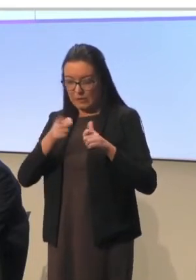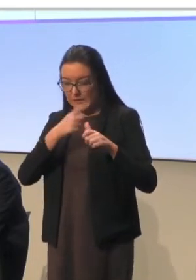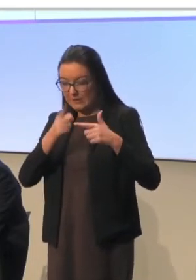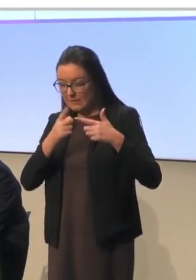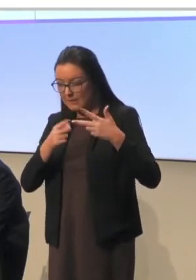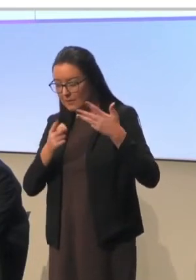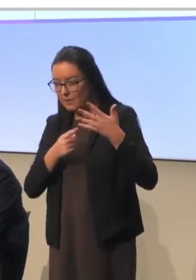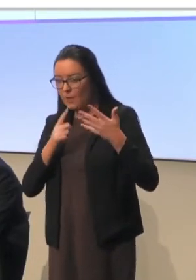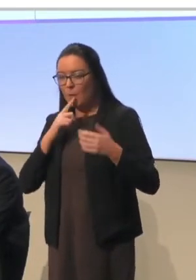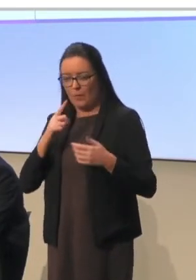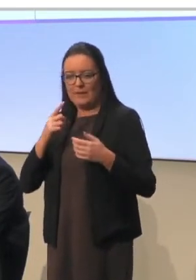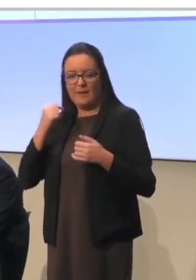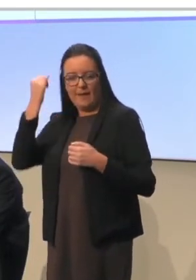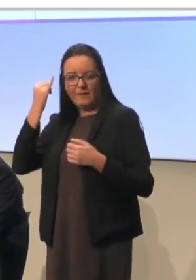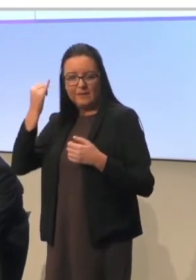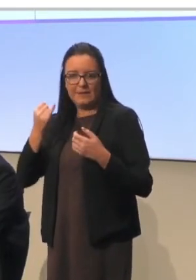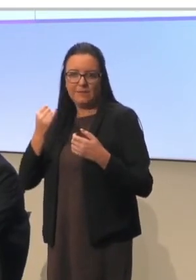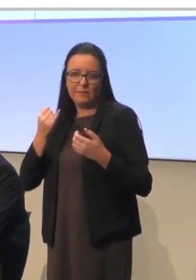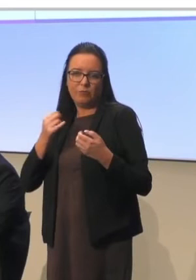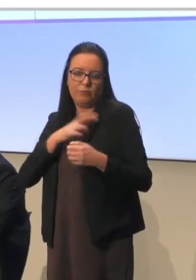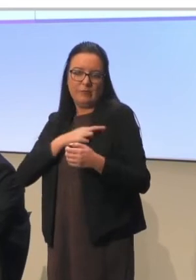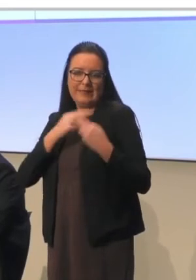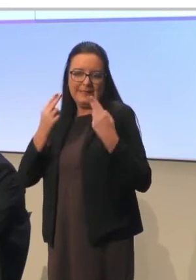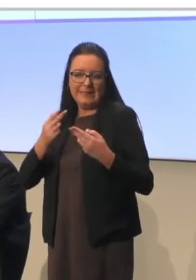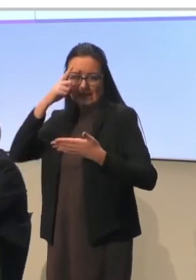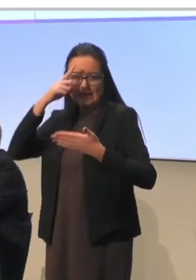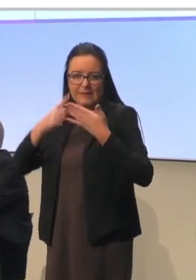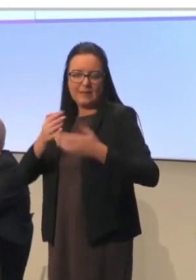what they want to do, which they kind of need to decide for themselves.